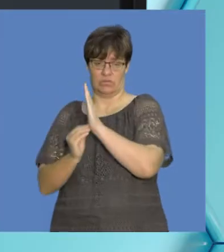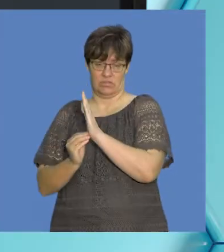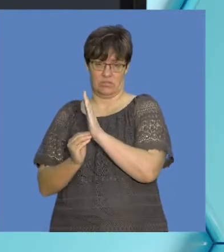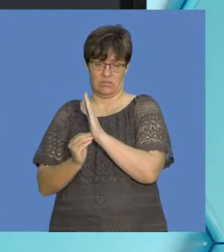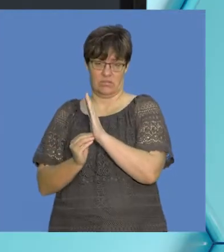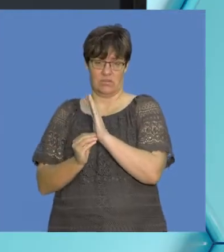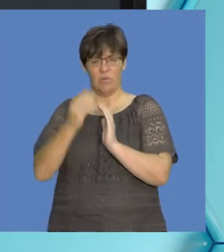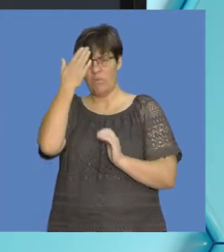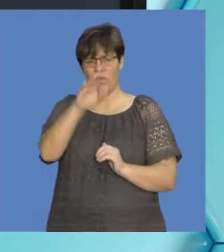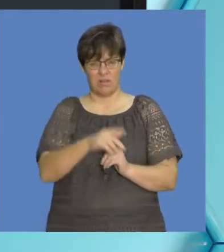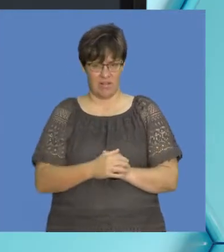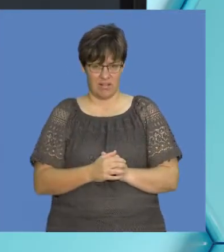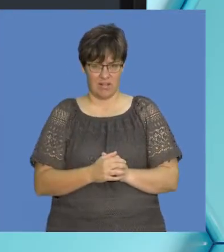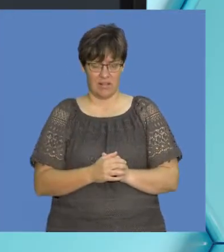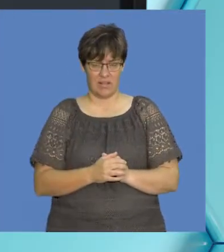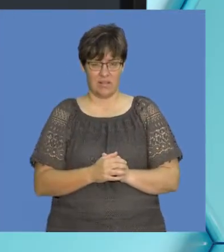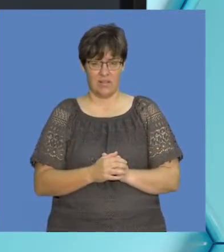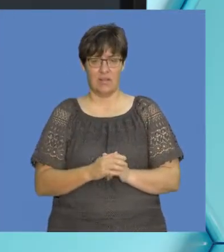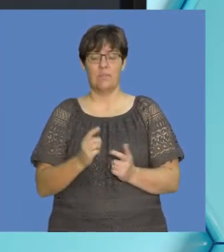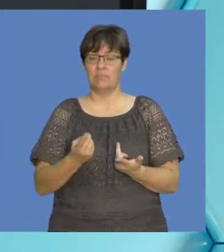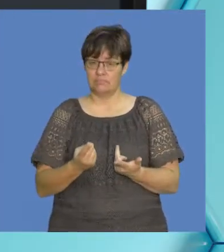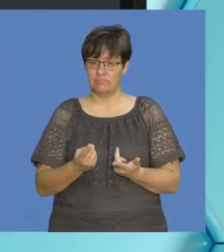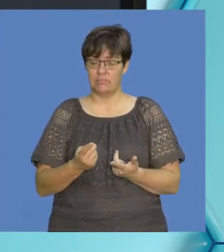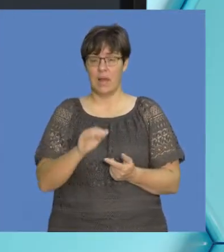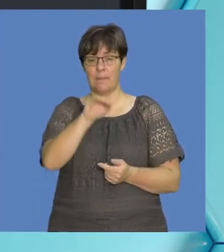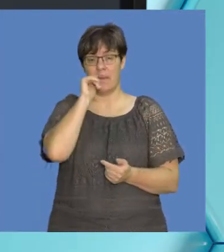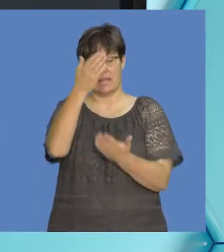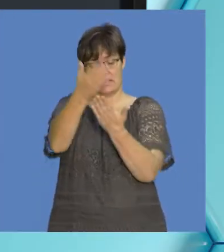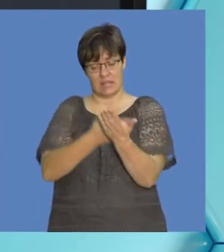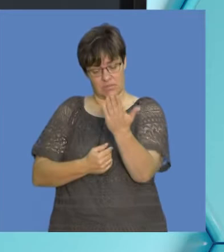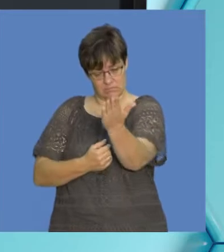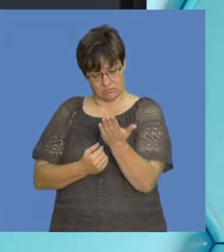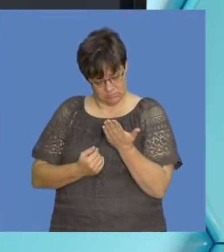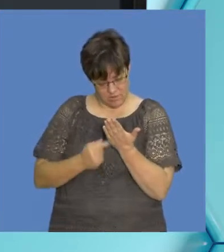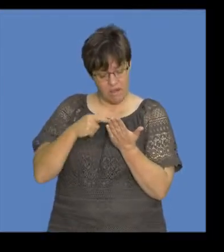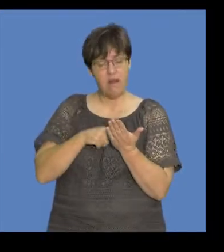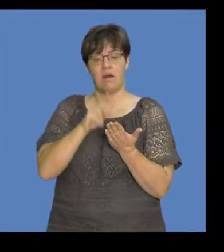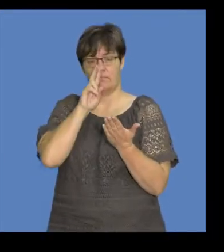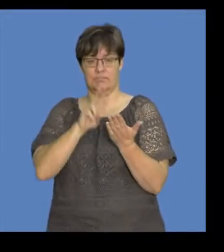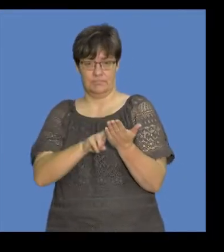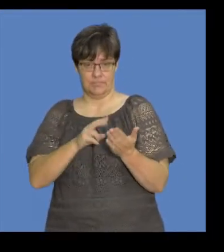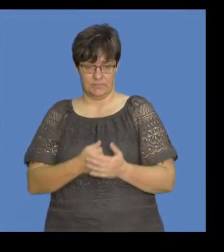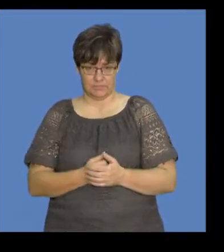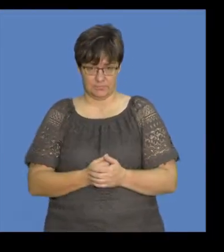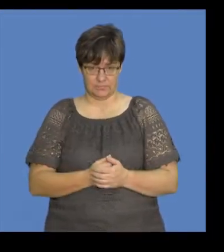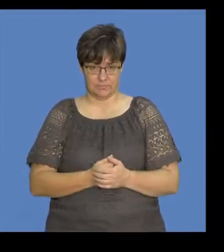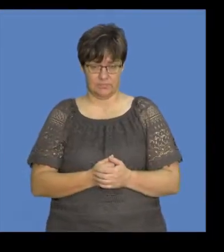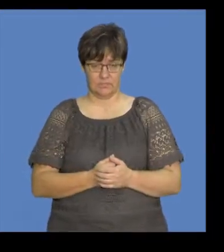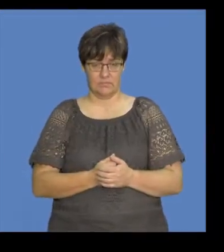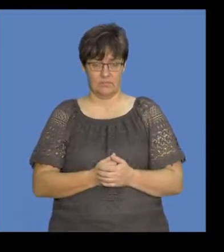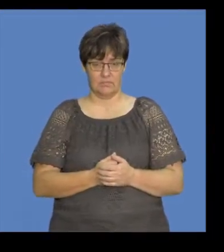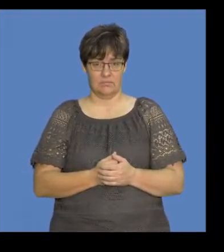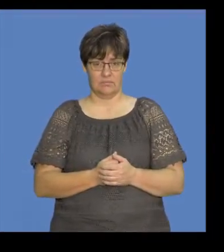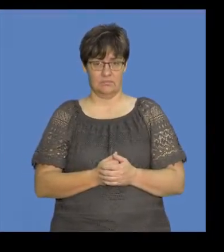we know about it when we receive our bank statement. Okay, now,